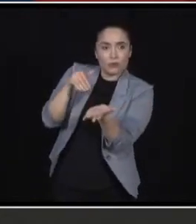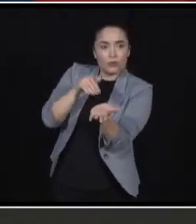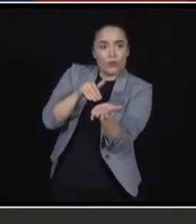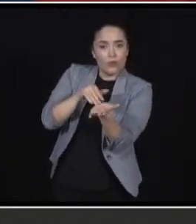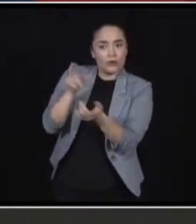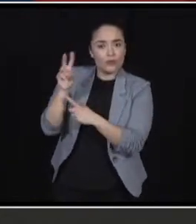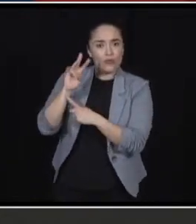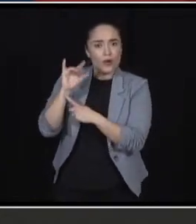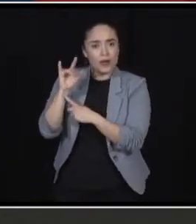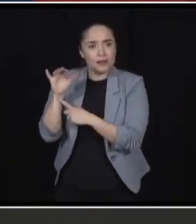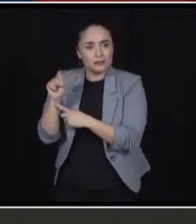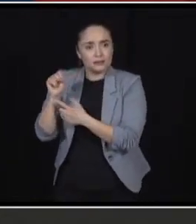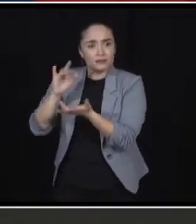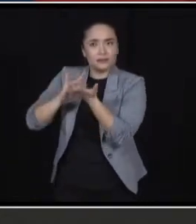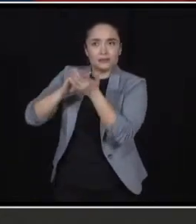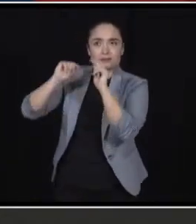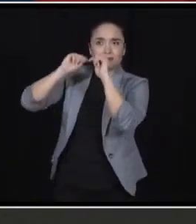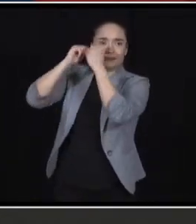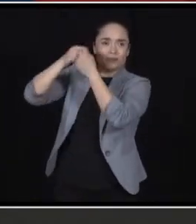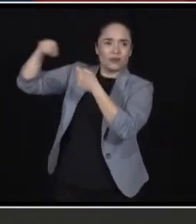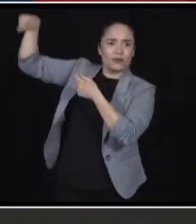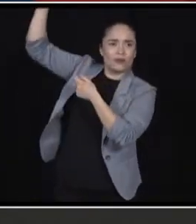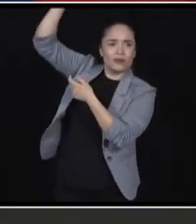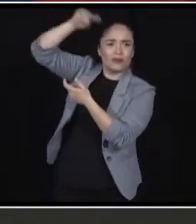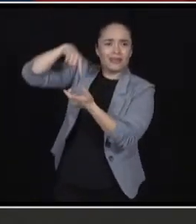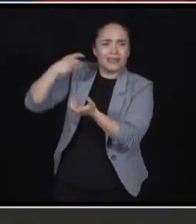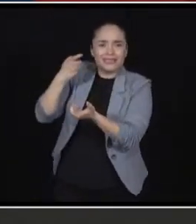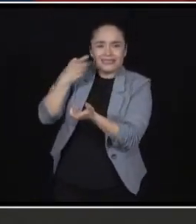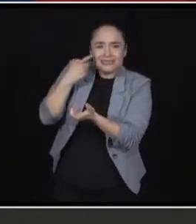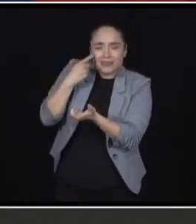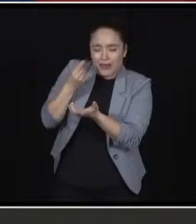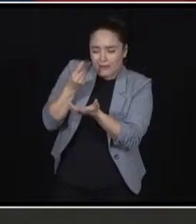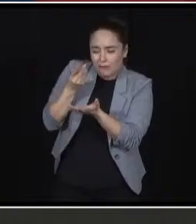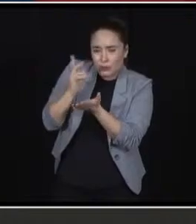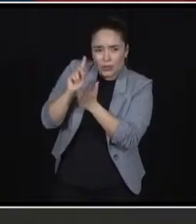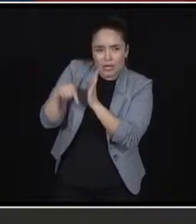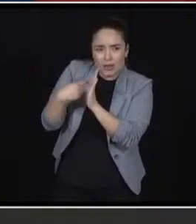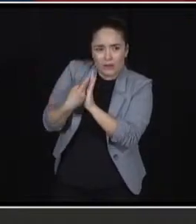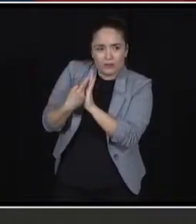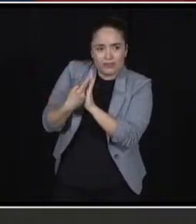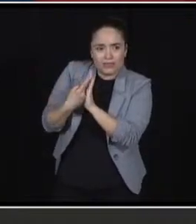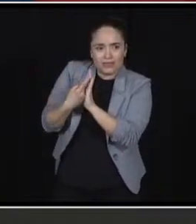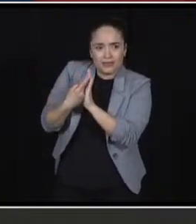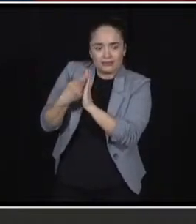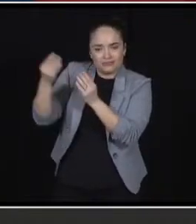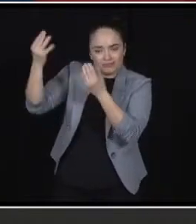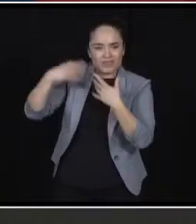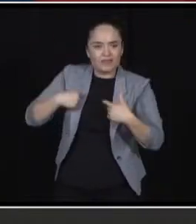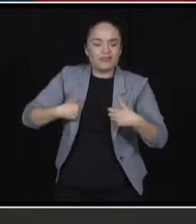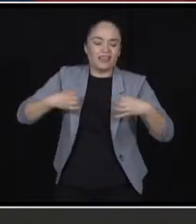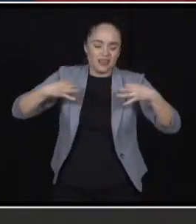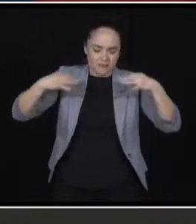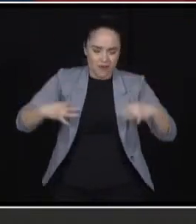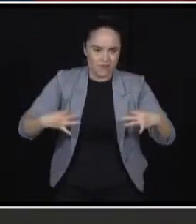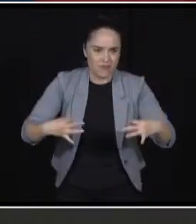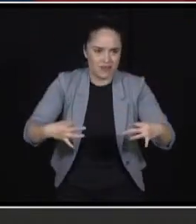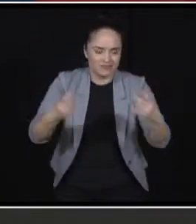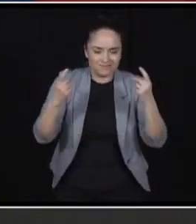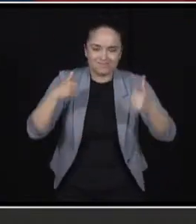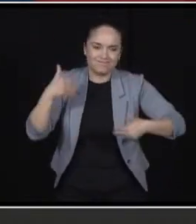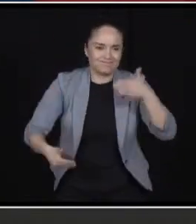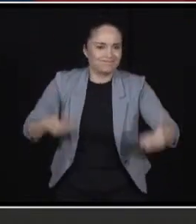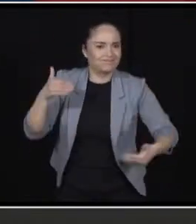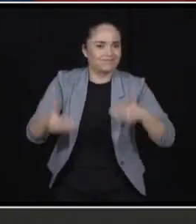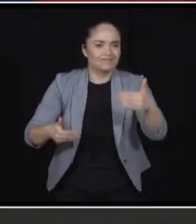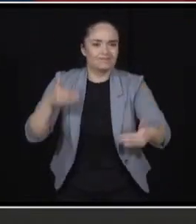medical teams over the past hours, needing to act quickly and decisively during COVID-19, we've made this decision, as